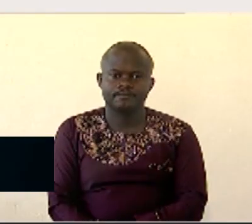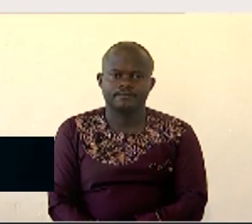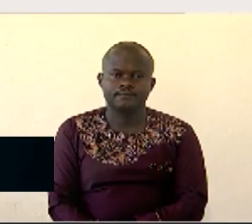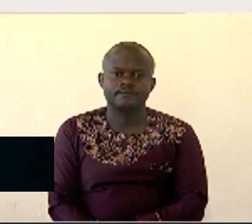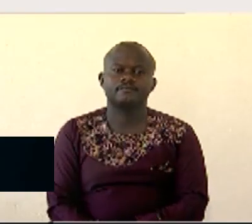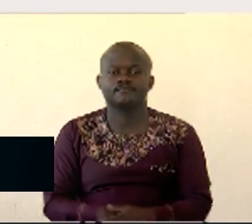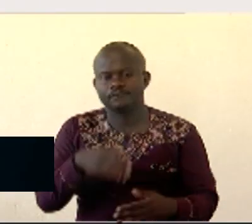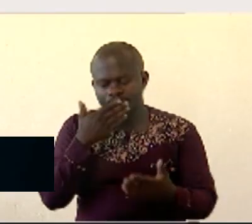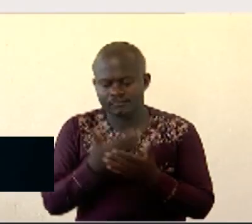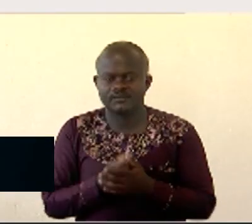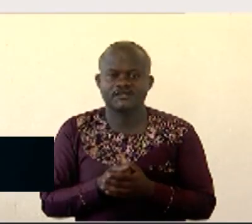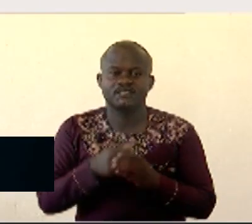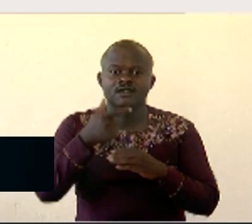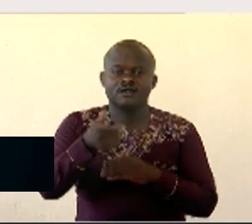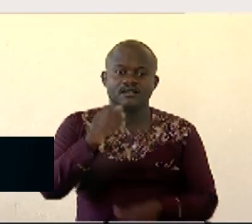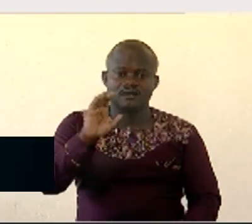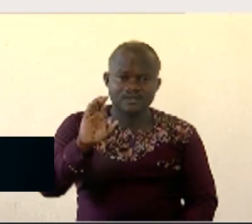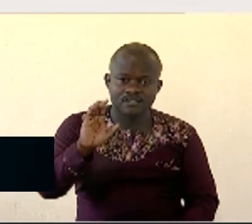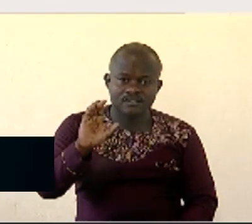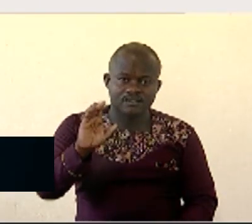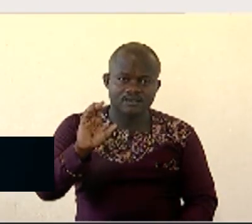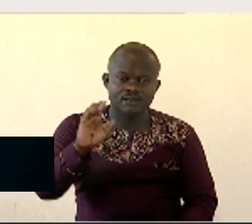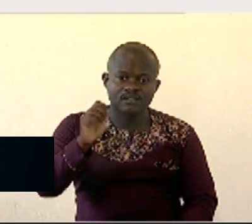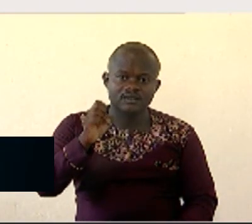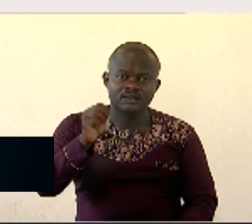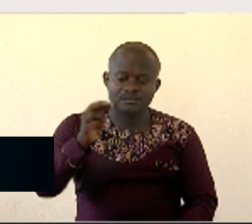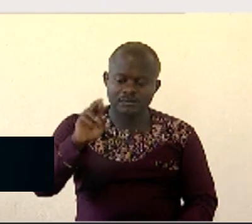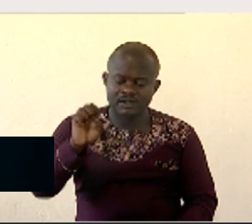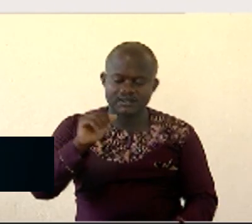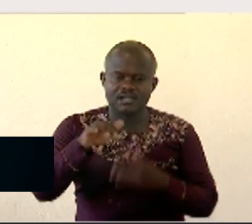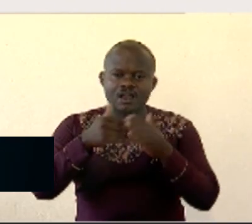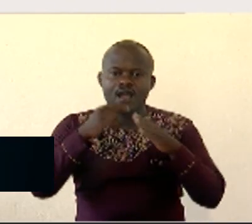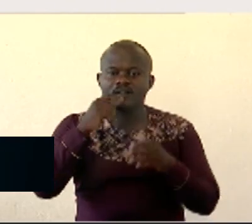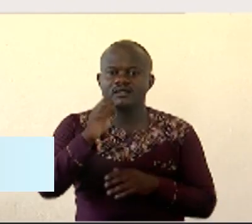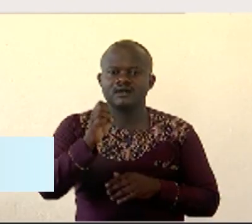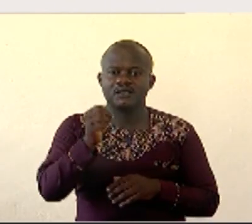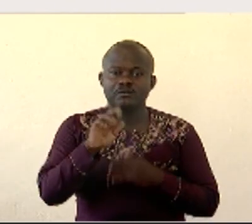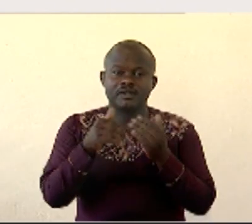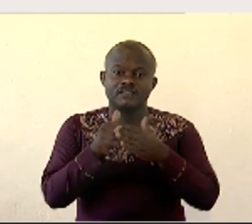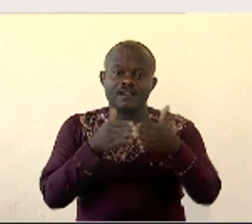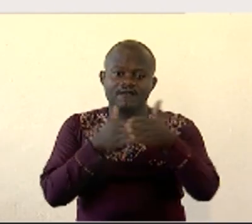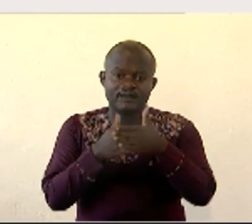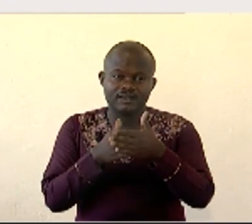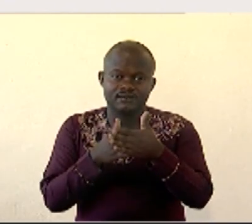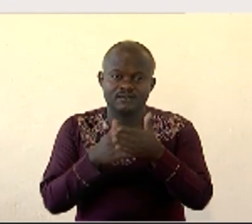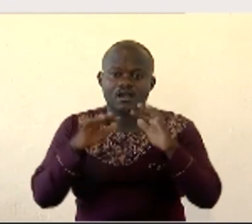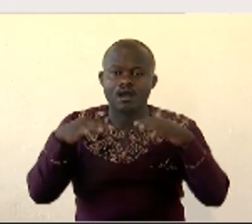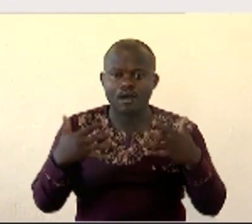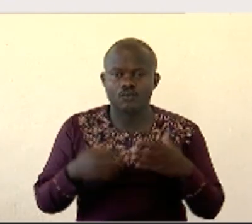Good. Let's go to see at another limiting factor, which is temperature. How does temperature affect the rate of